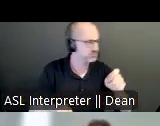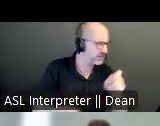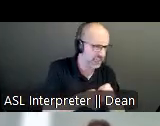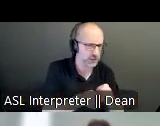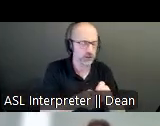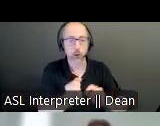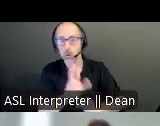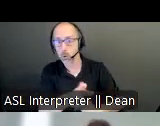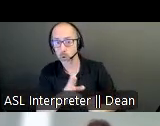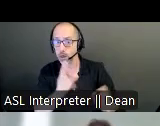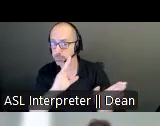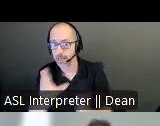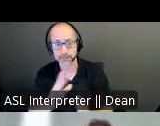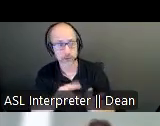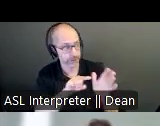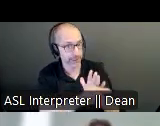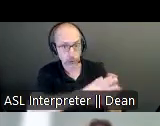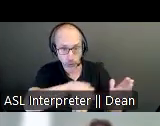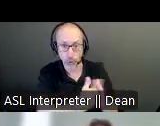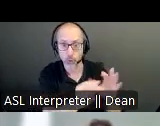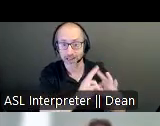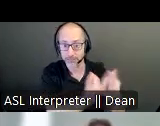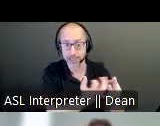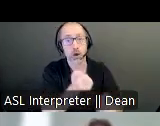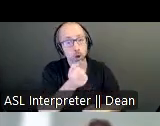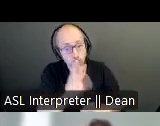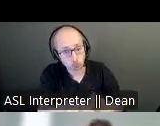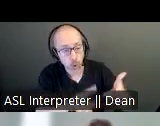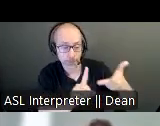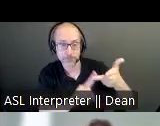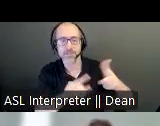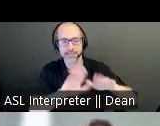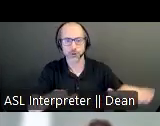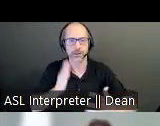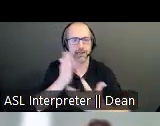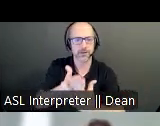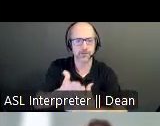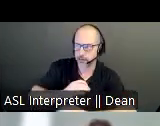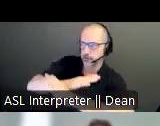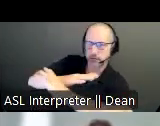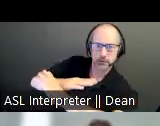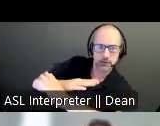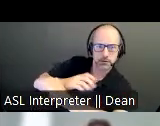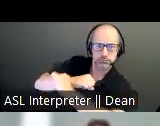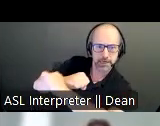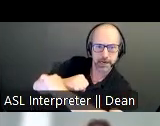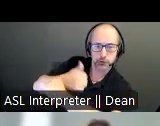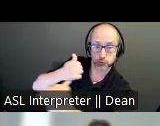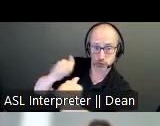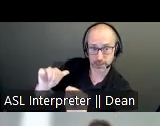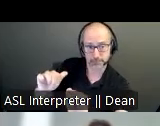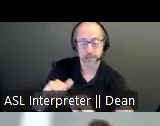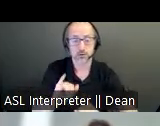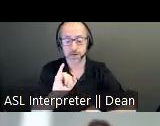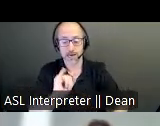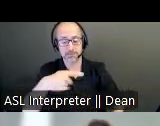entire family, or children intervene by trying to protect the victim. IPV homicides have a devastating impact